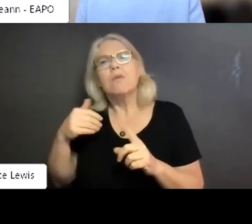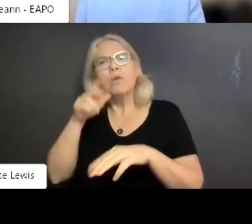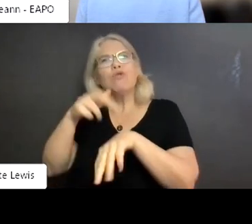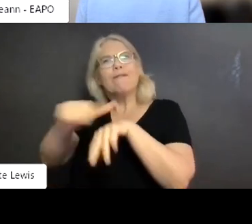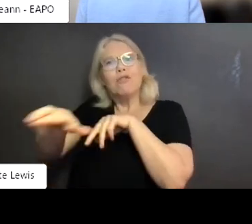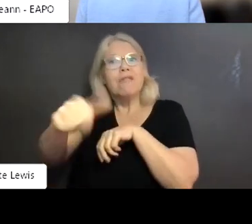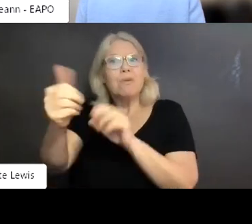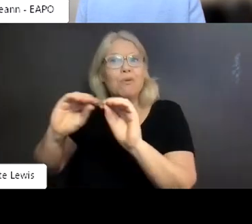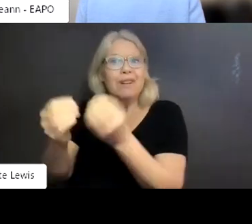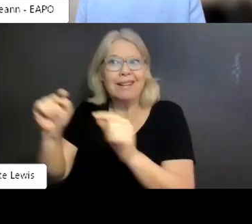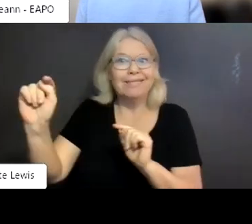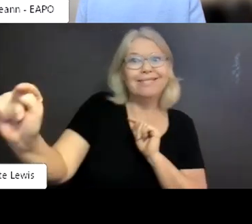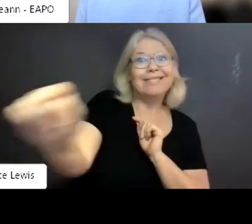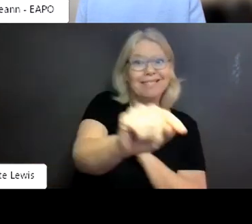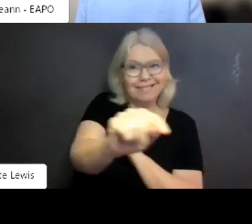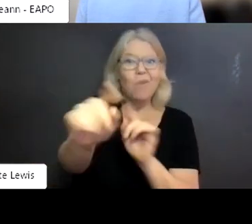would likely host